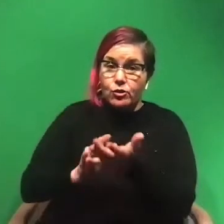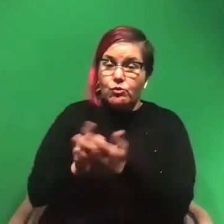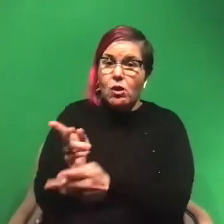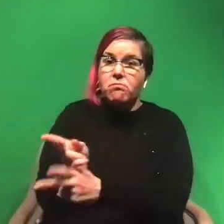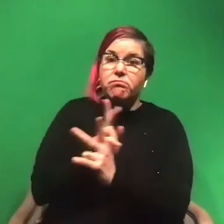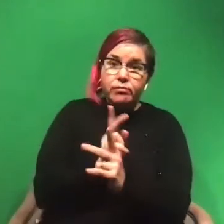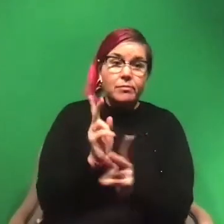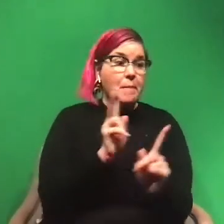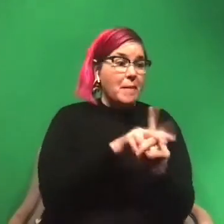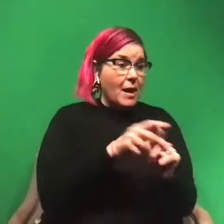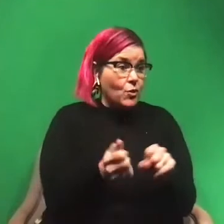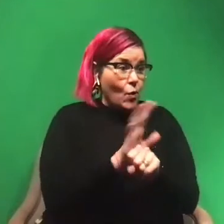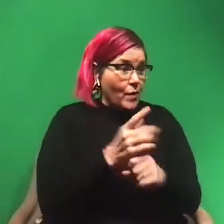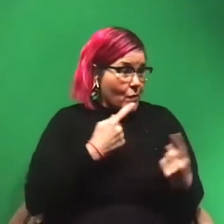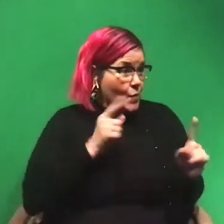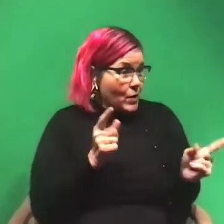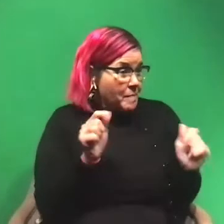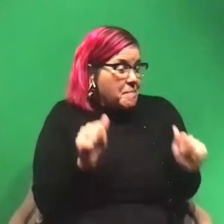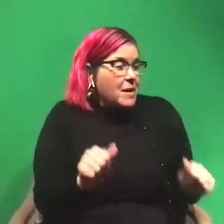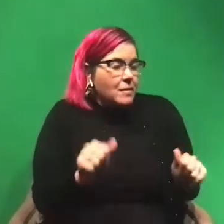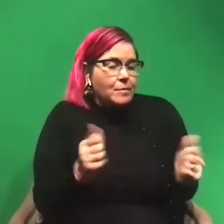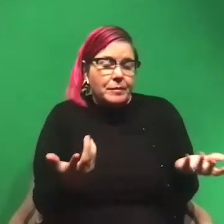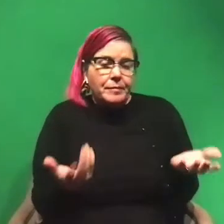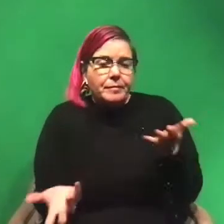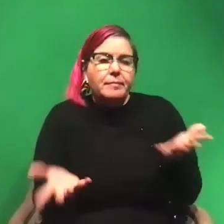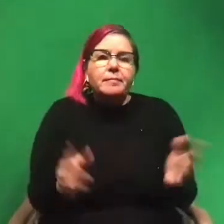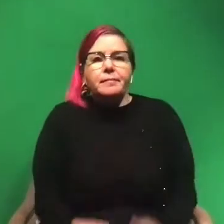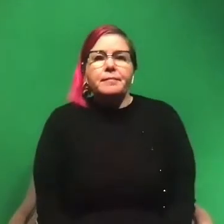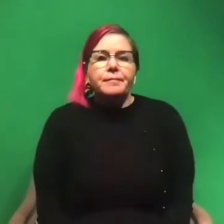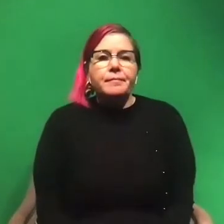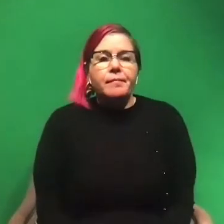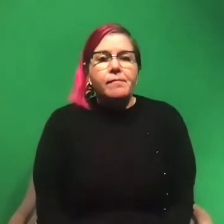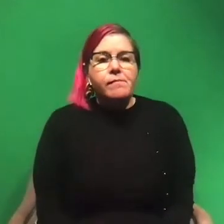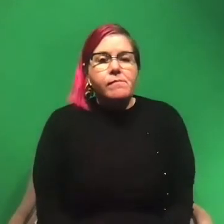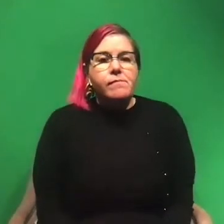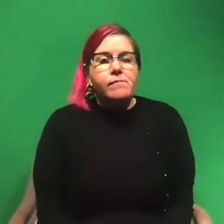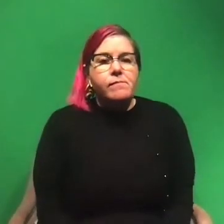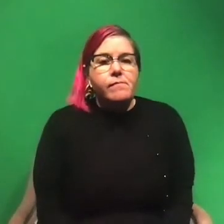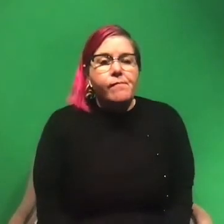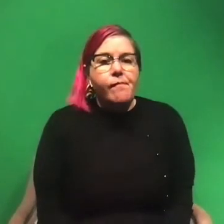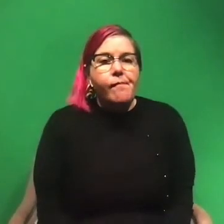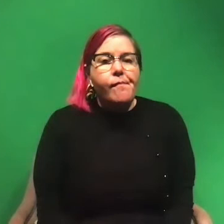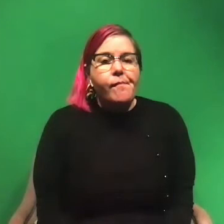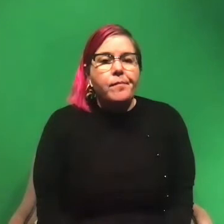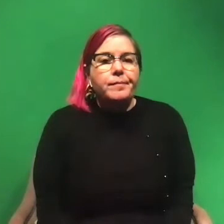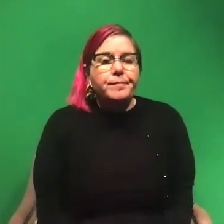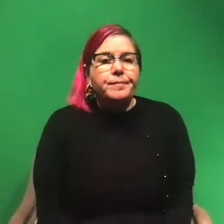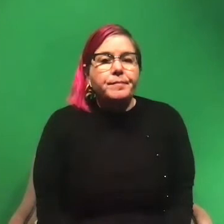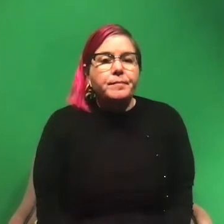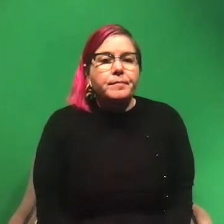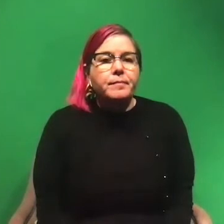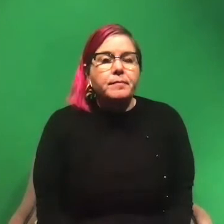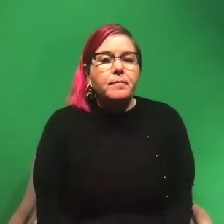So if it works for this virus, perhaps it can work for this one. Versus using something like remdesivir